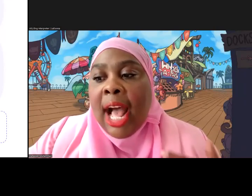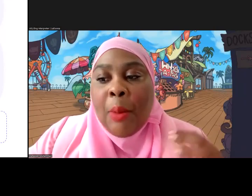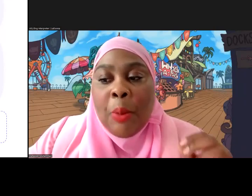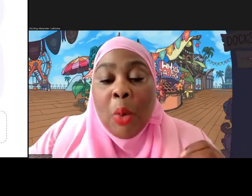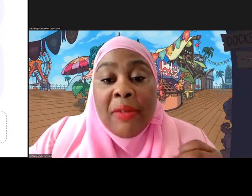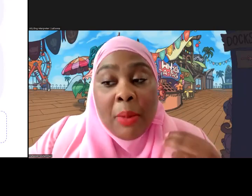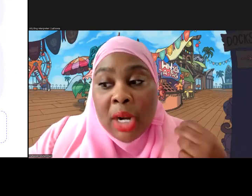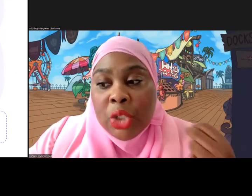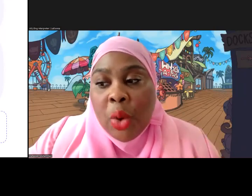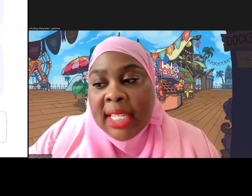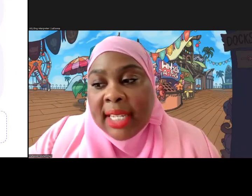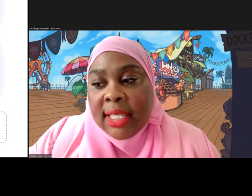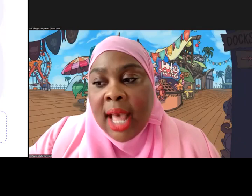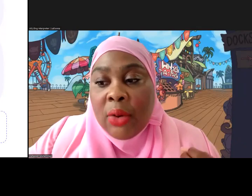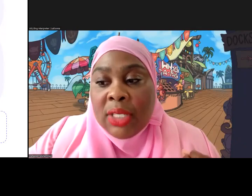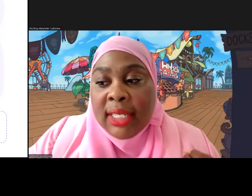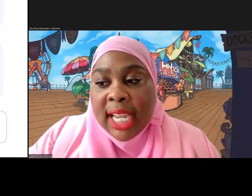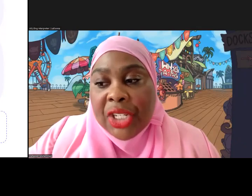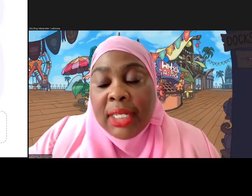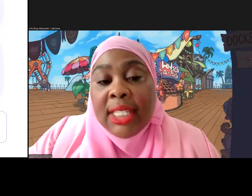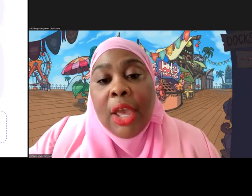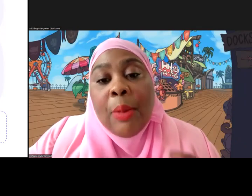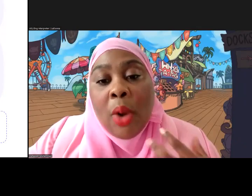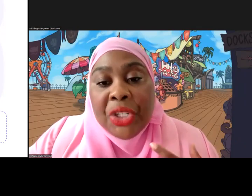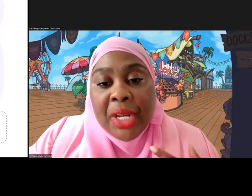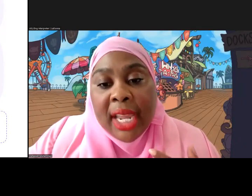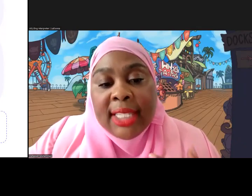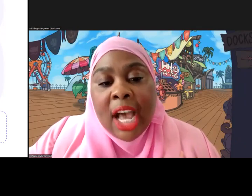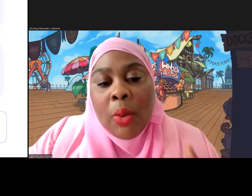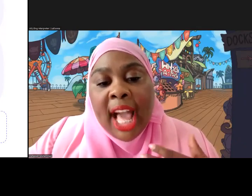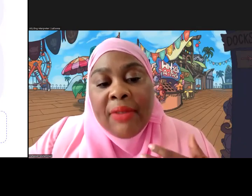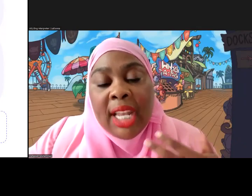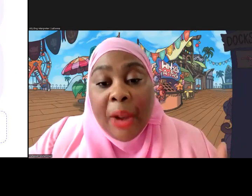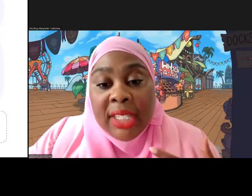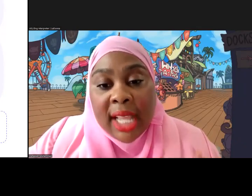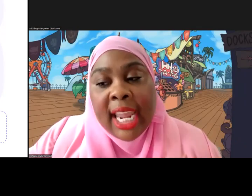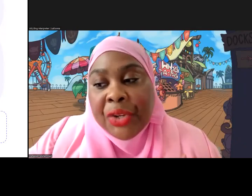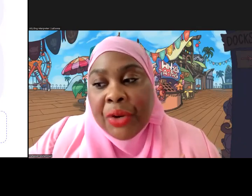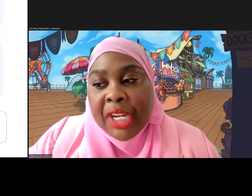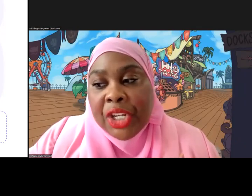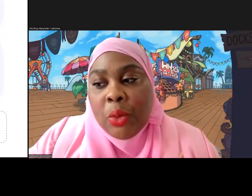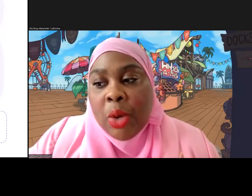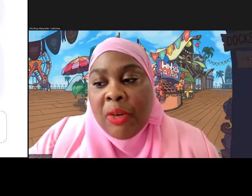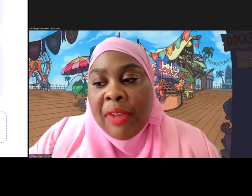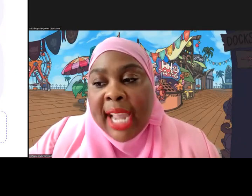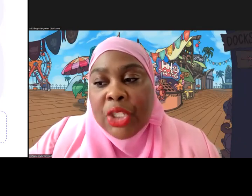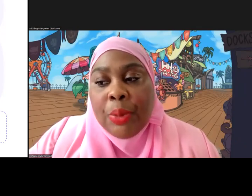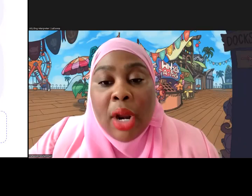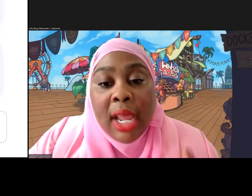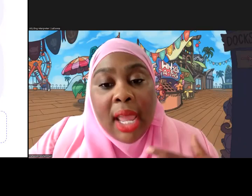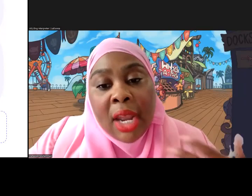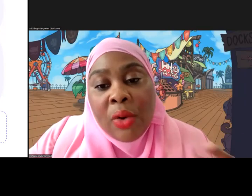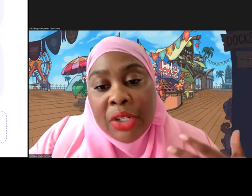PHQ-9. But we've done more than 26,000 sessions. But what's unique is that we have a language line integration where we